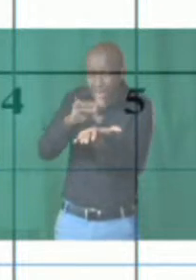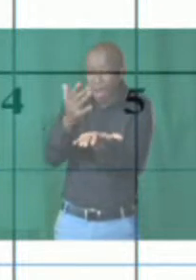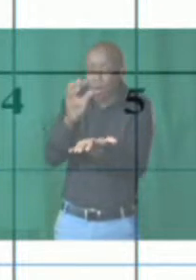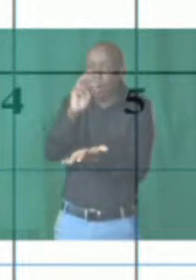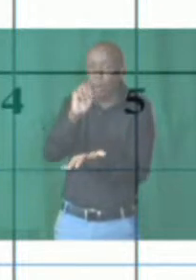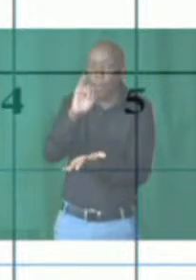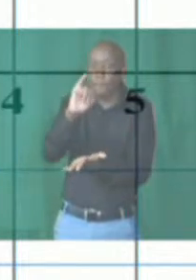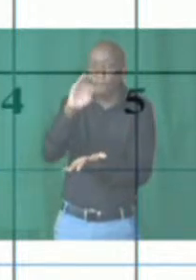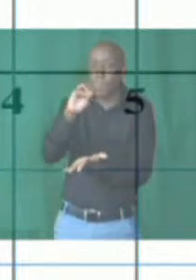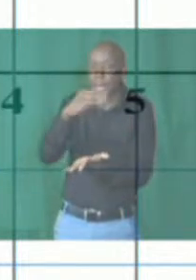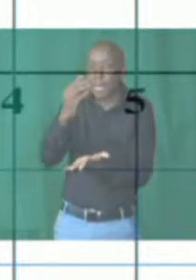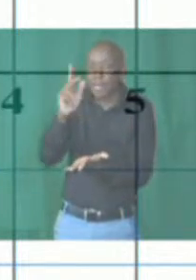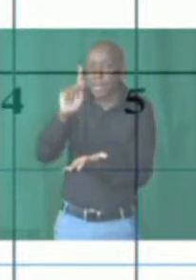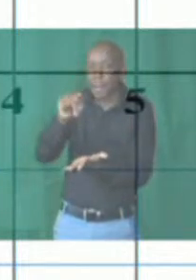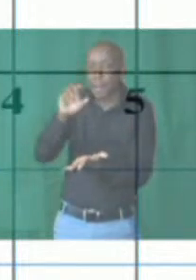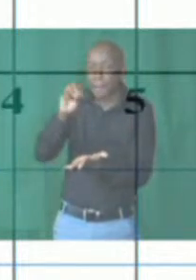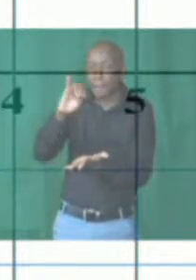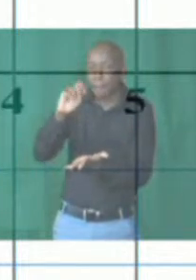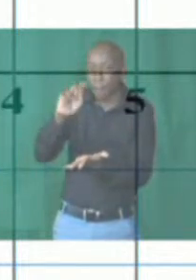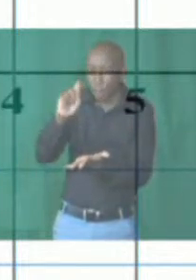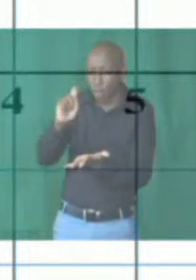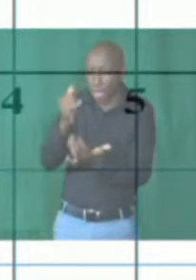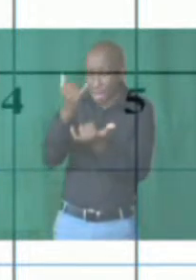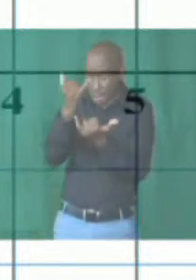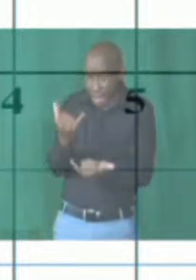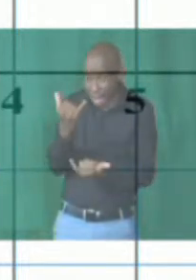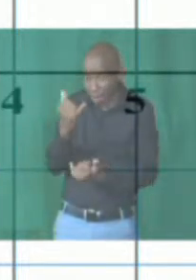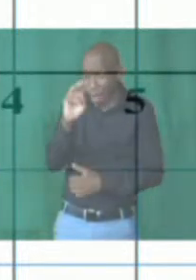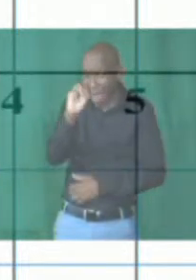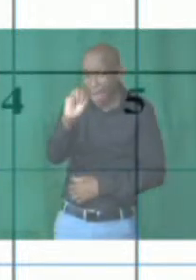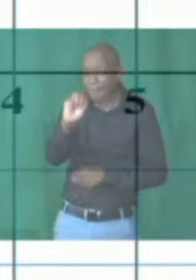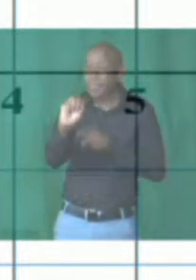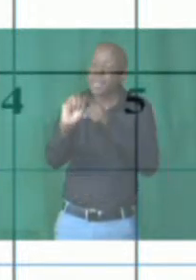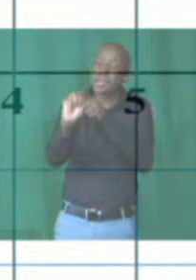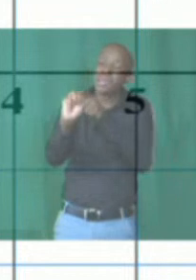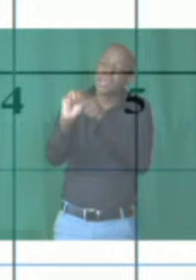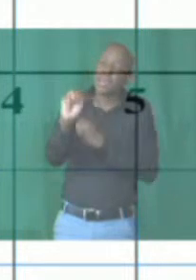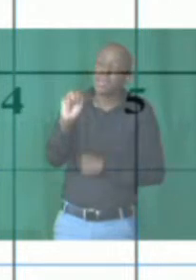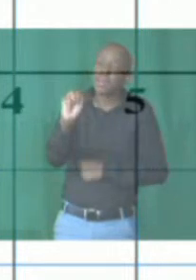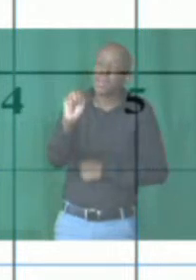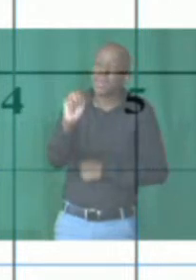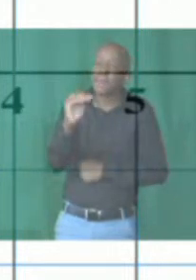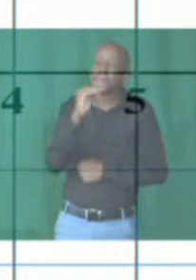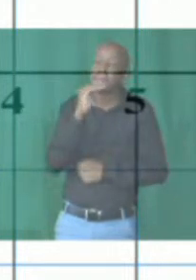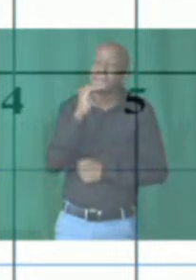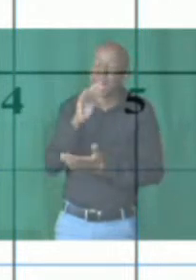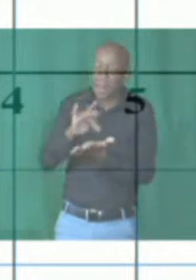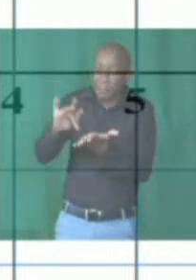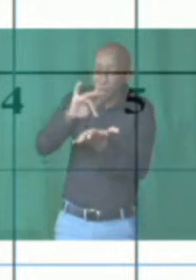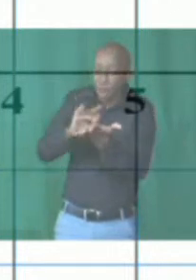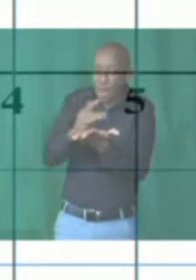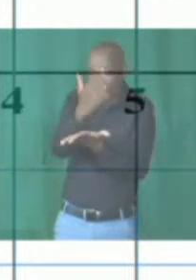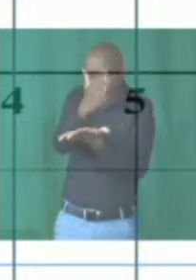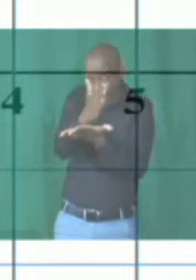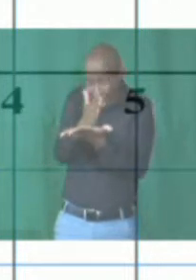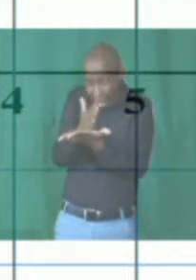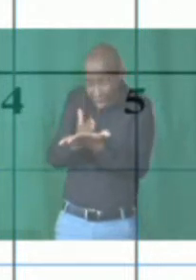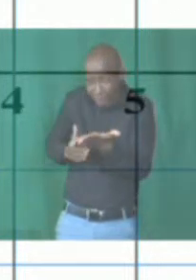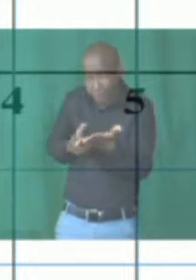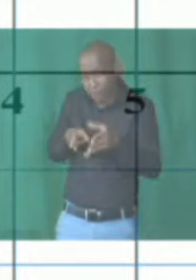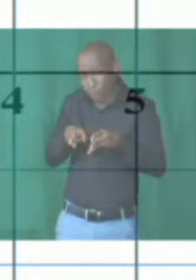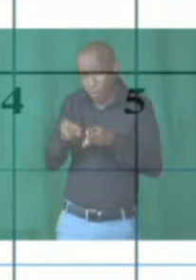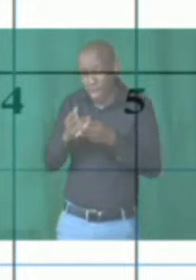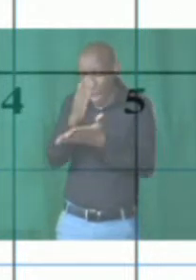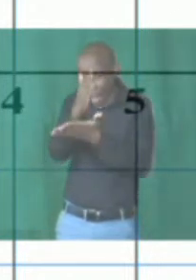is the coordinate of the midpoint? So what is the midpoint? The midpoint is the point that is halfway,